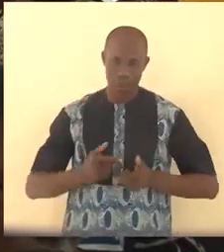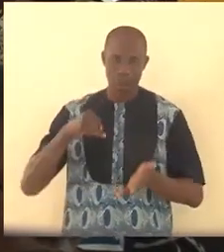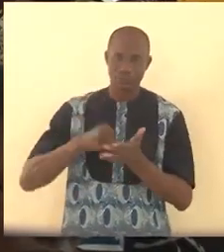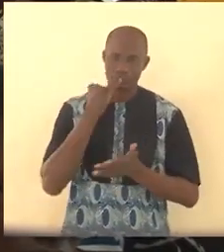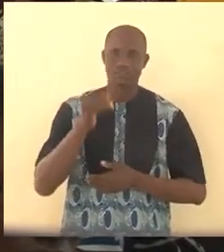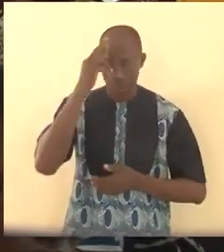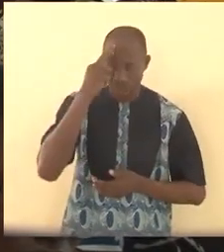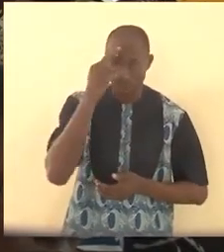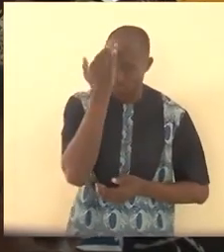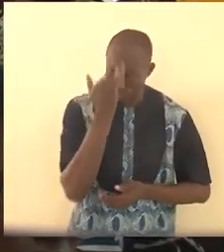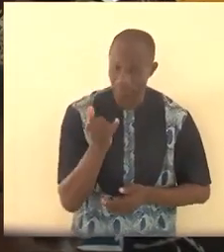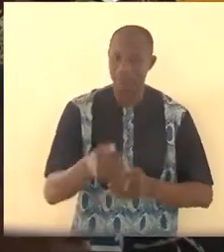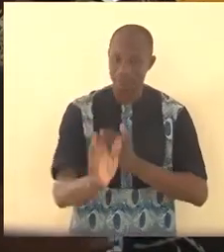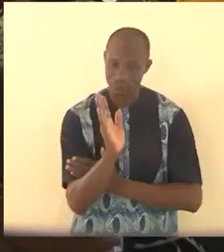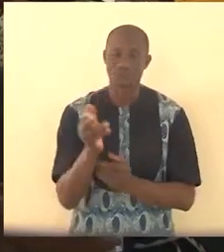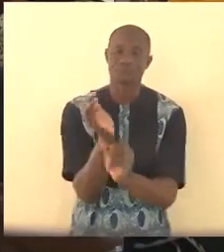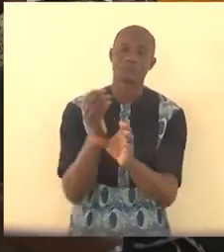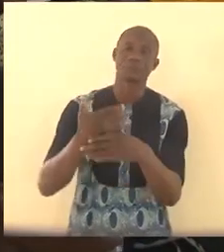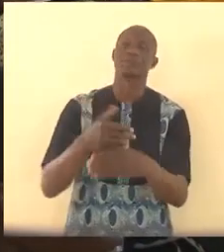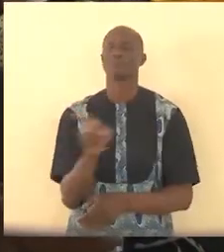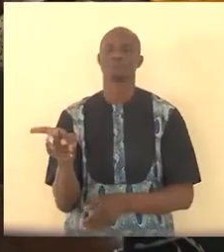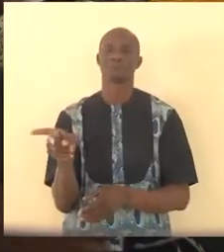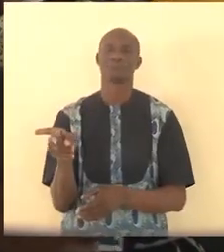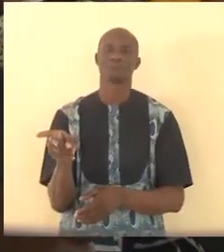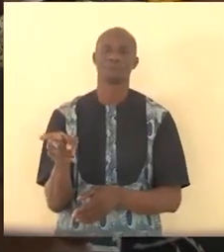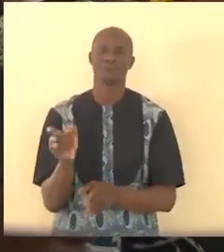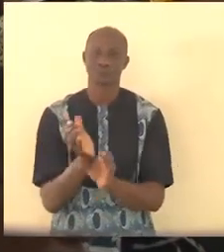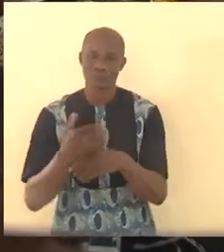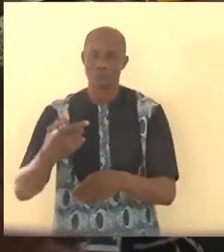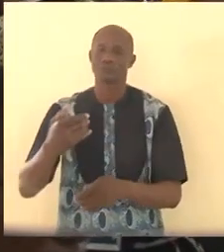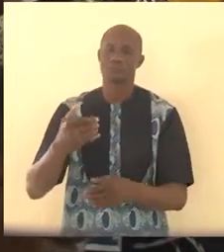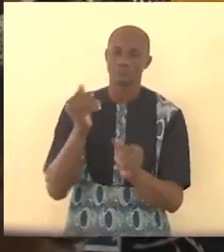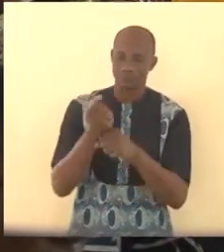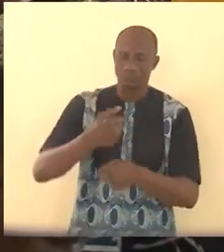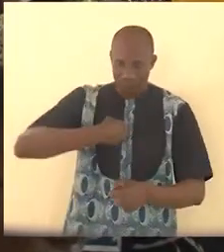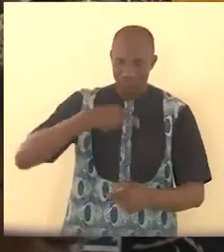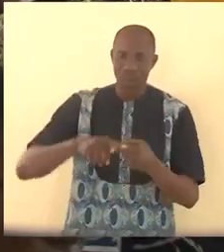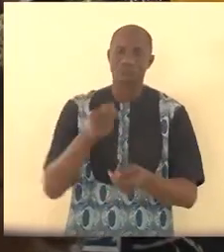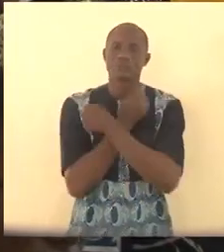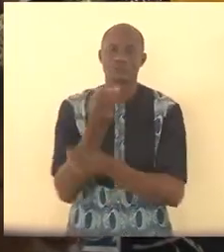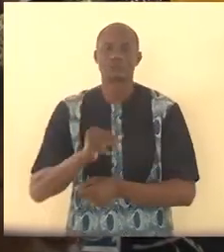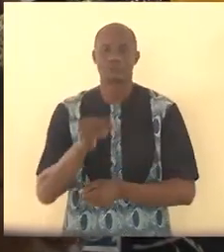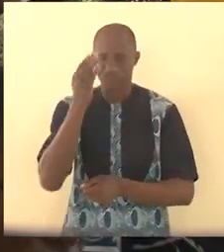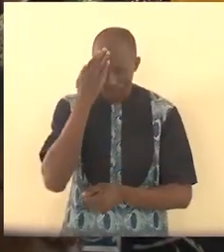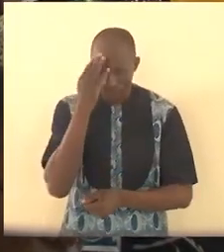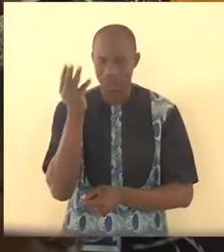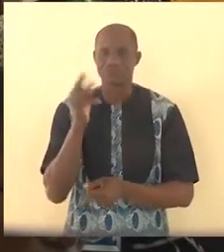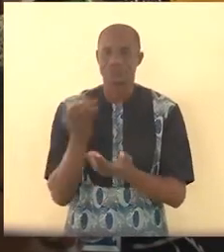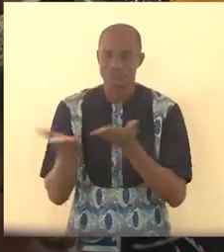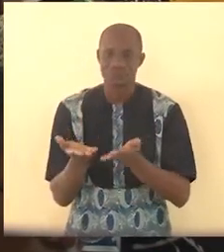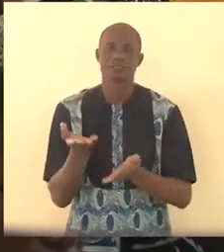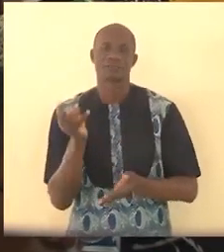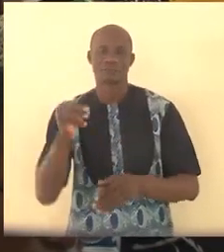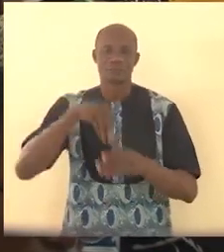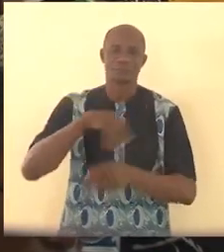the reason why God made you. So, God made me to know him, to love him, to serve him in this